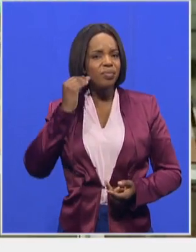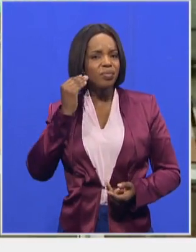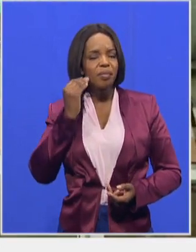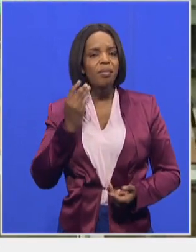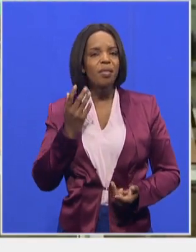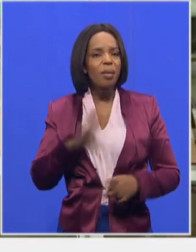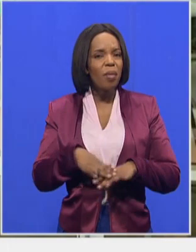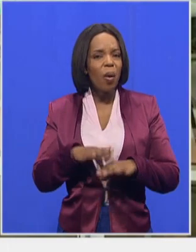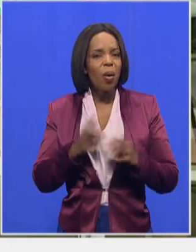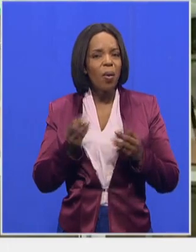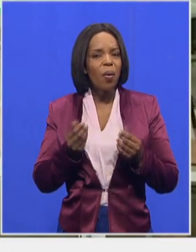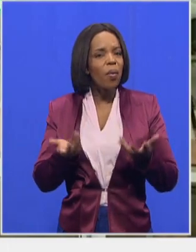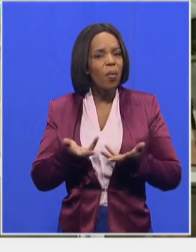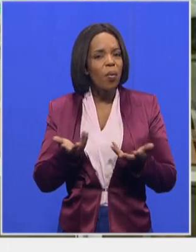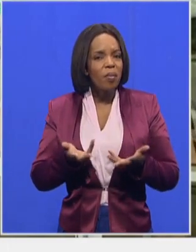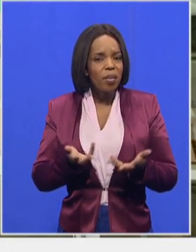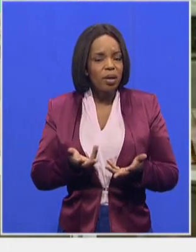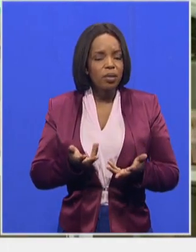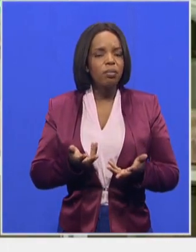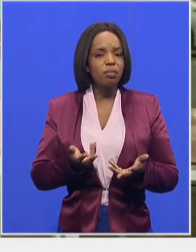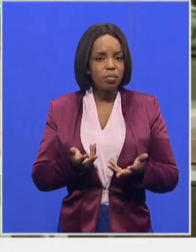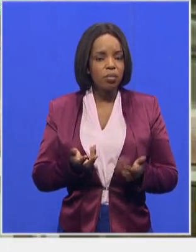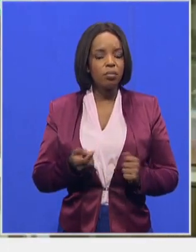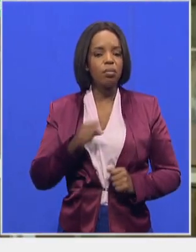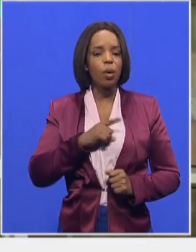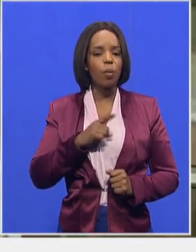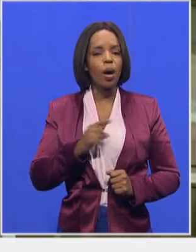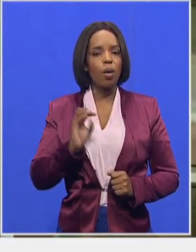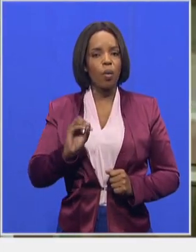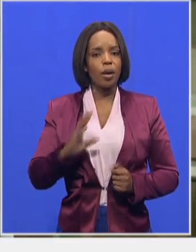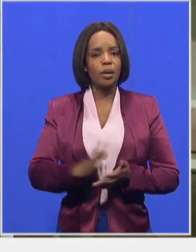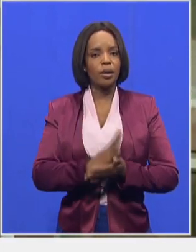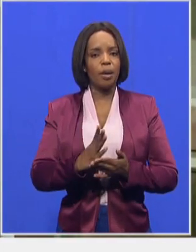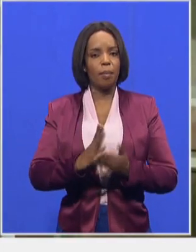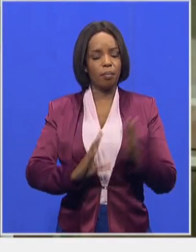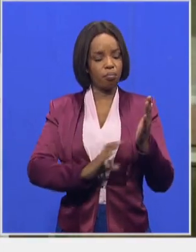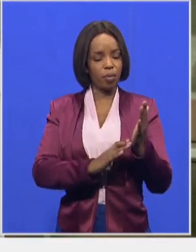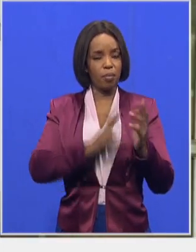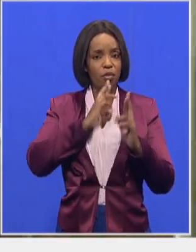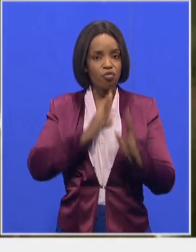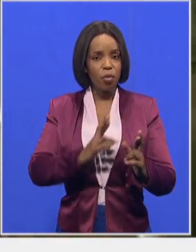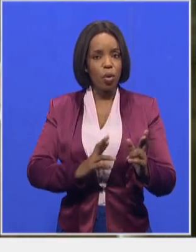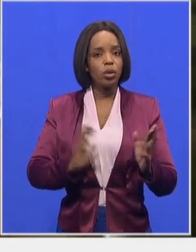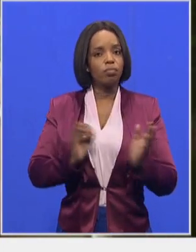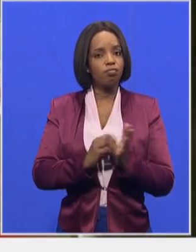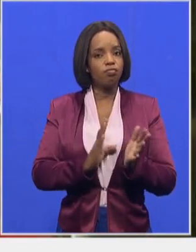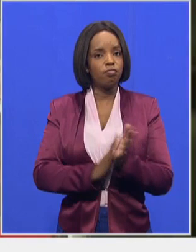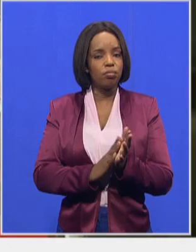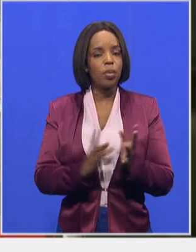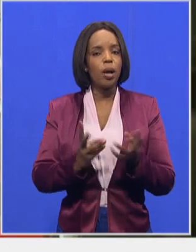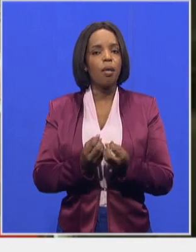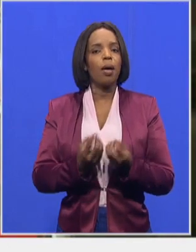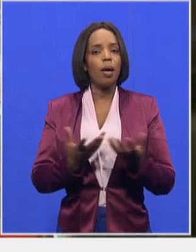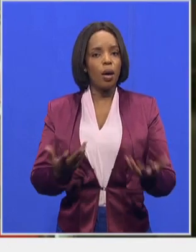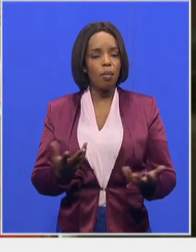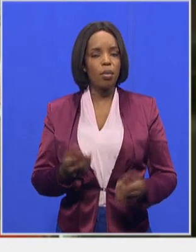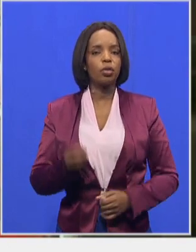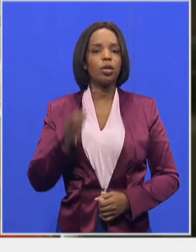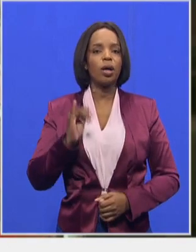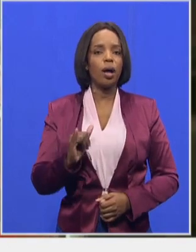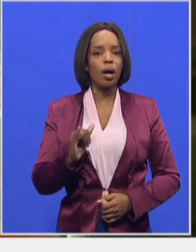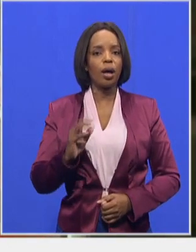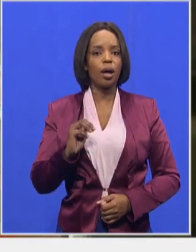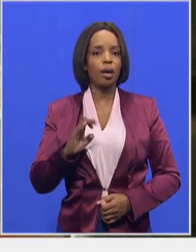There's also a section within that report, Desiree, detailing how much IFS was